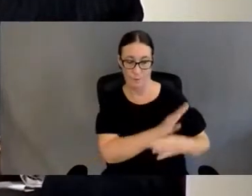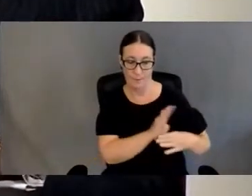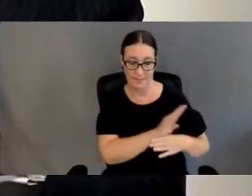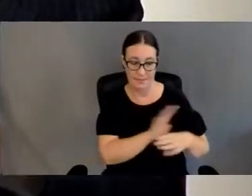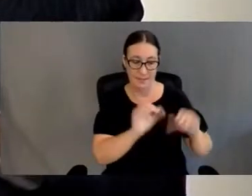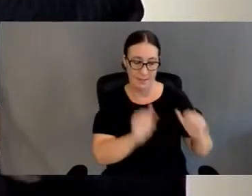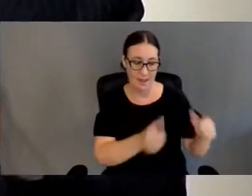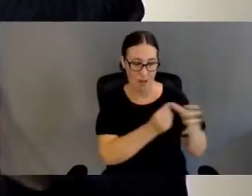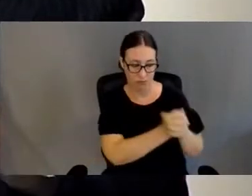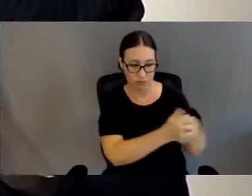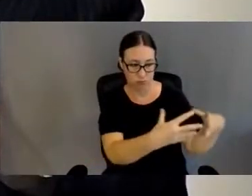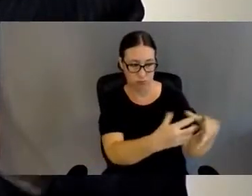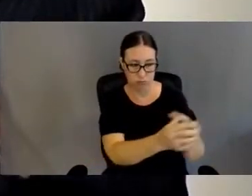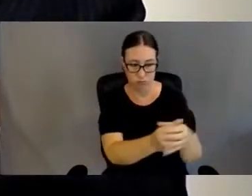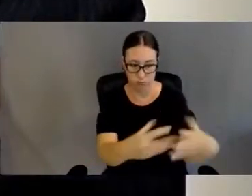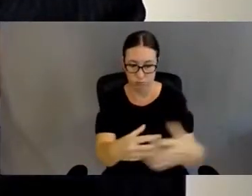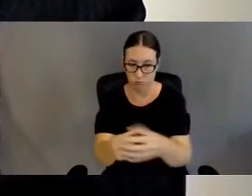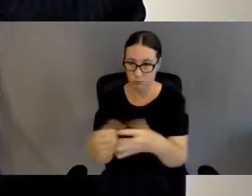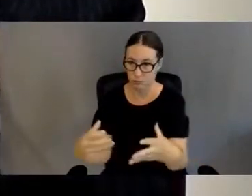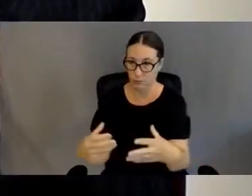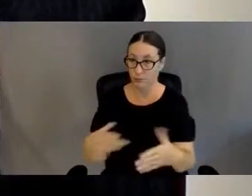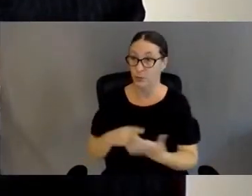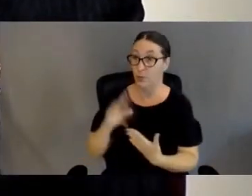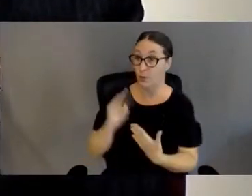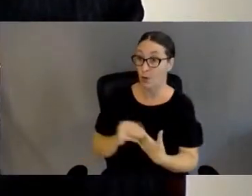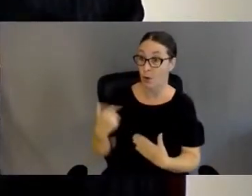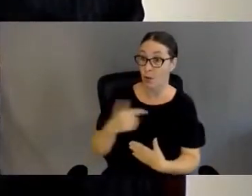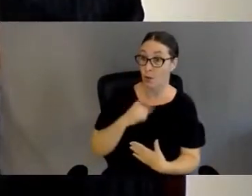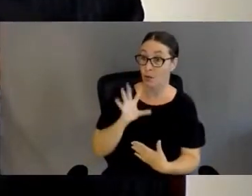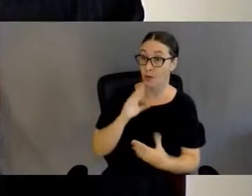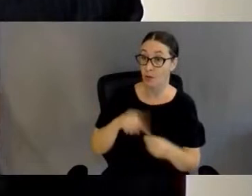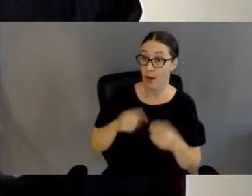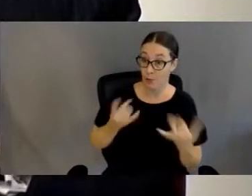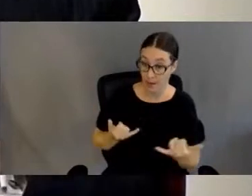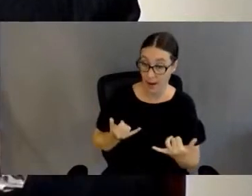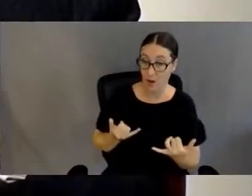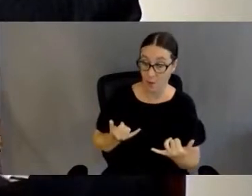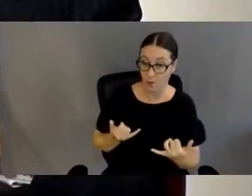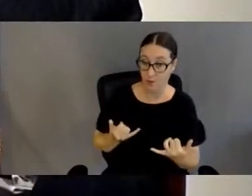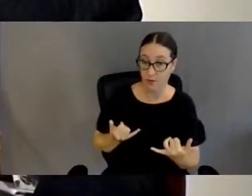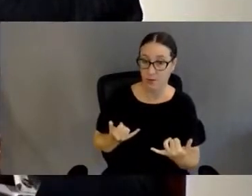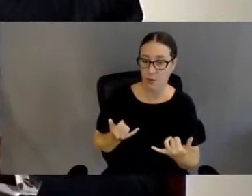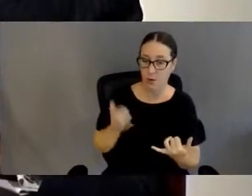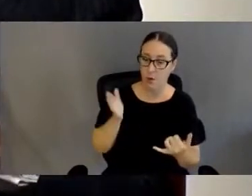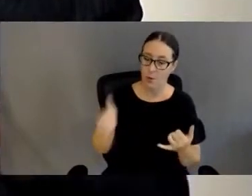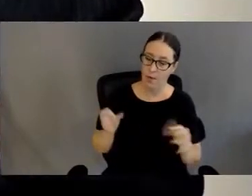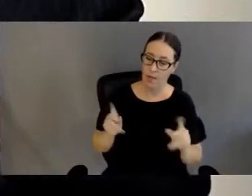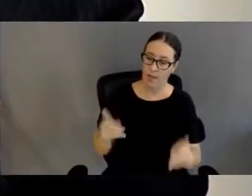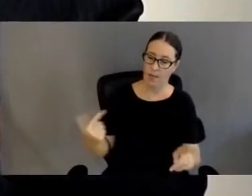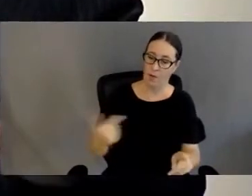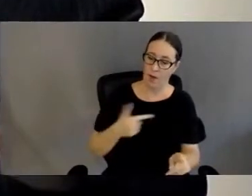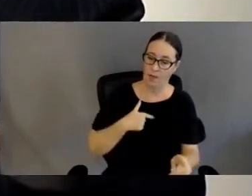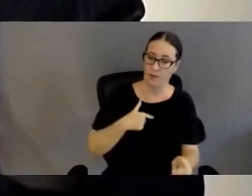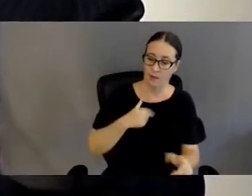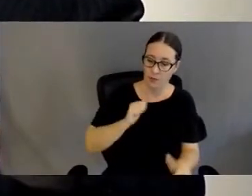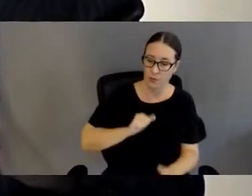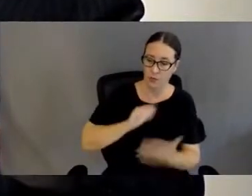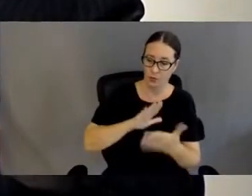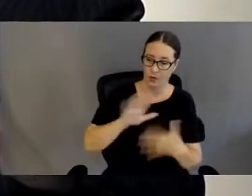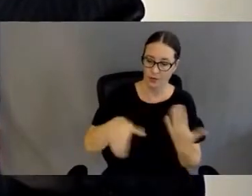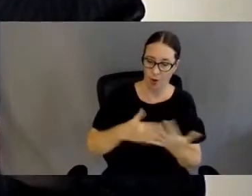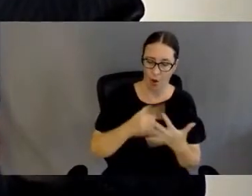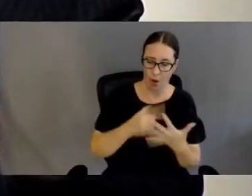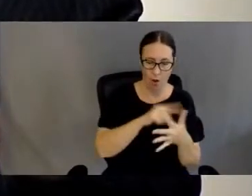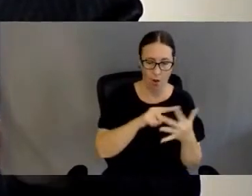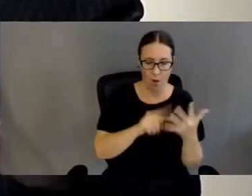talking about now, that I've mentioned that we're looking at Harbor, will allow us to address all of those